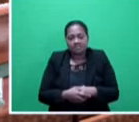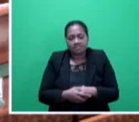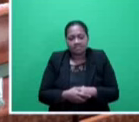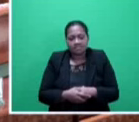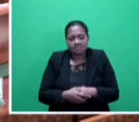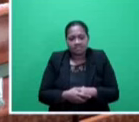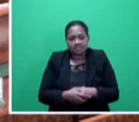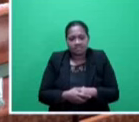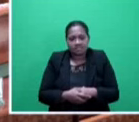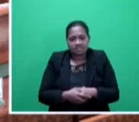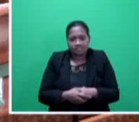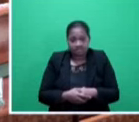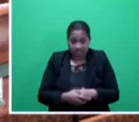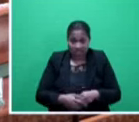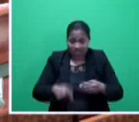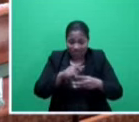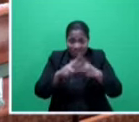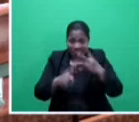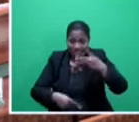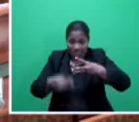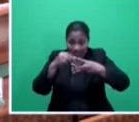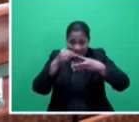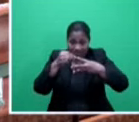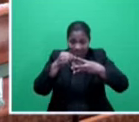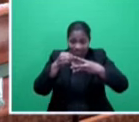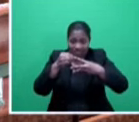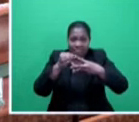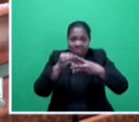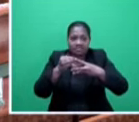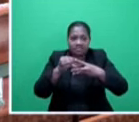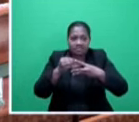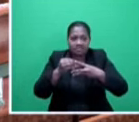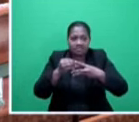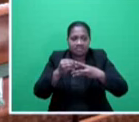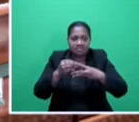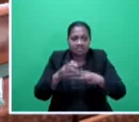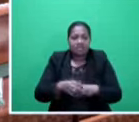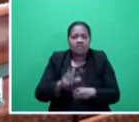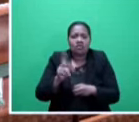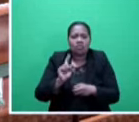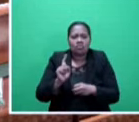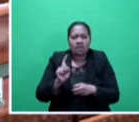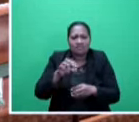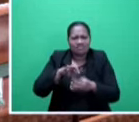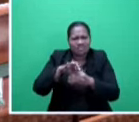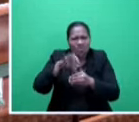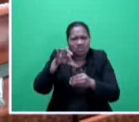Ruling in relation to petition for inquiry into voter card